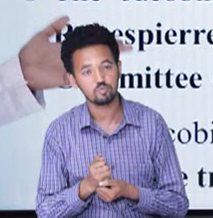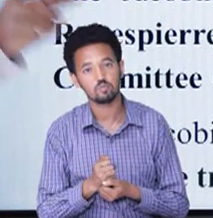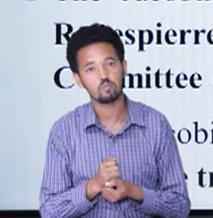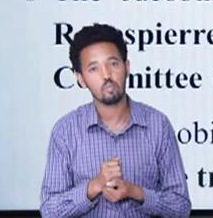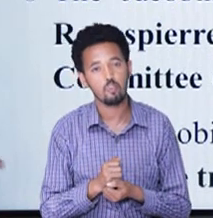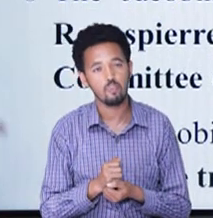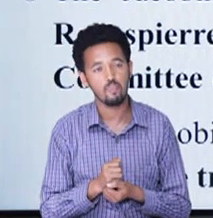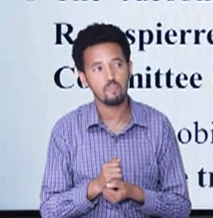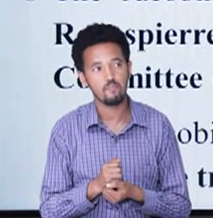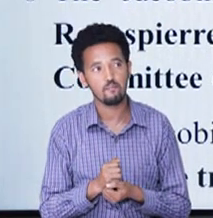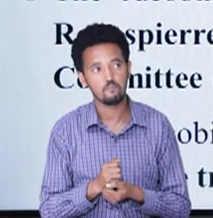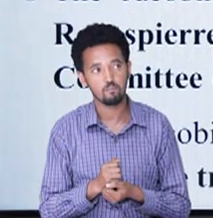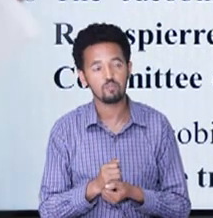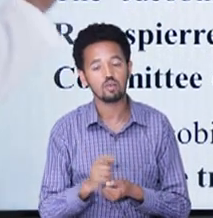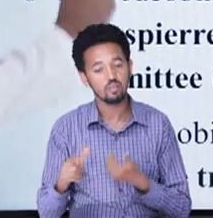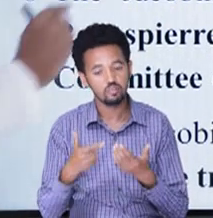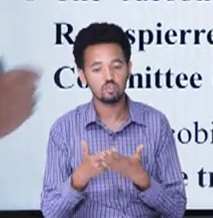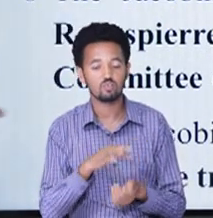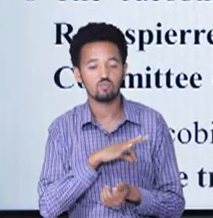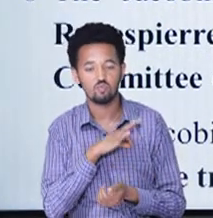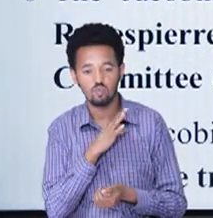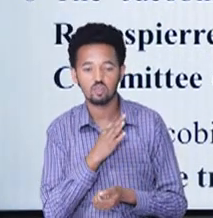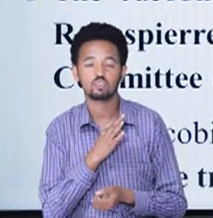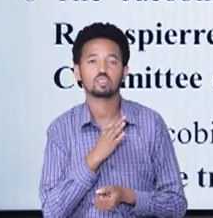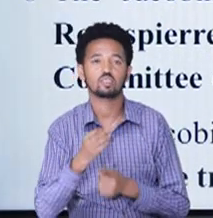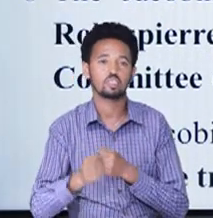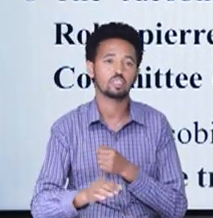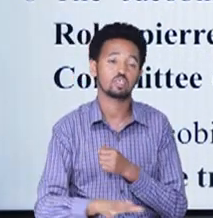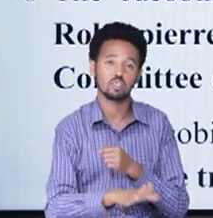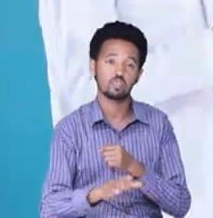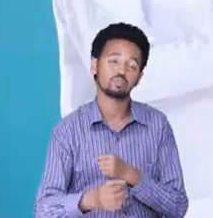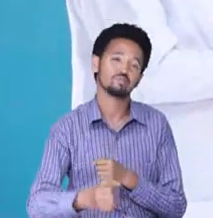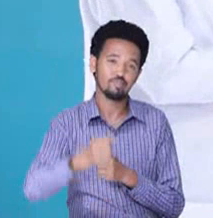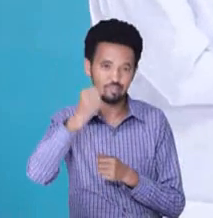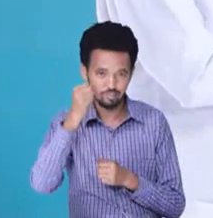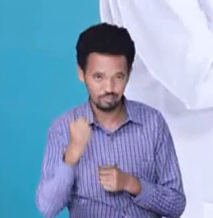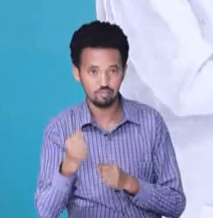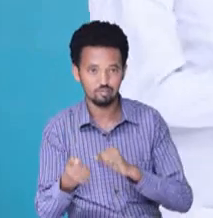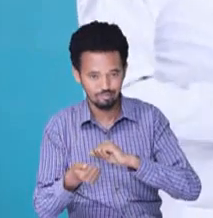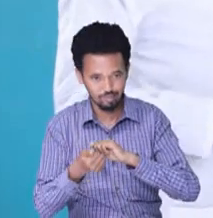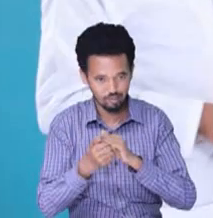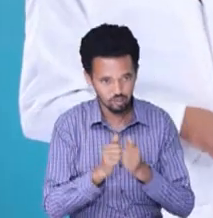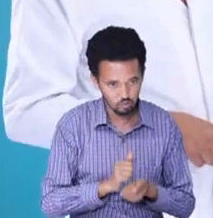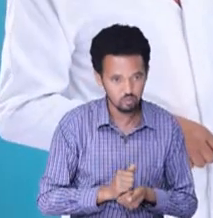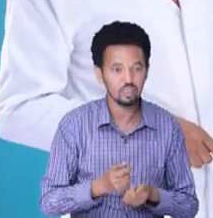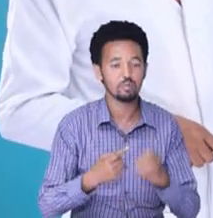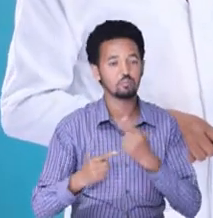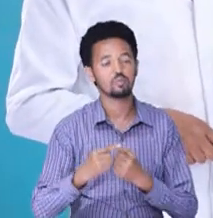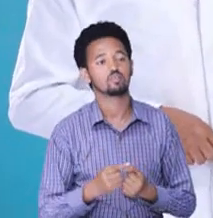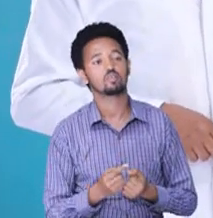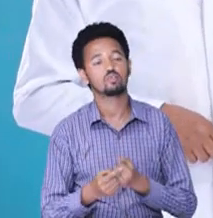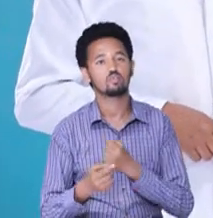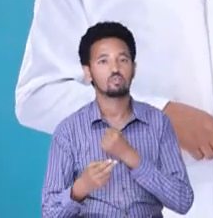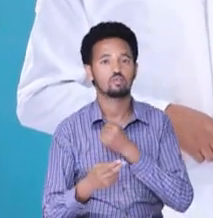Robespierre, they ruled France through 12 men, Committee of Public Safety. The